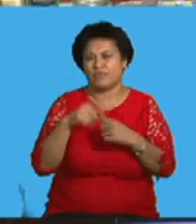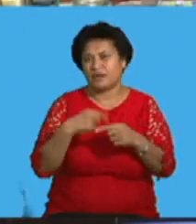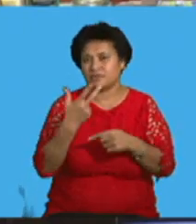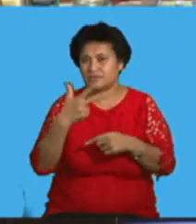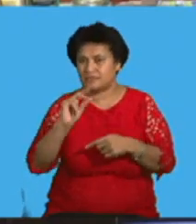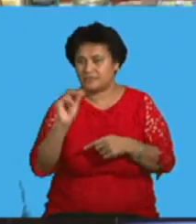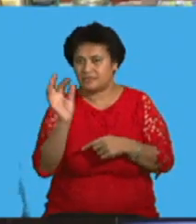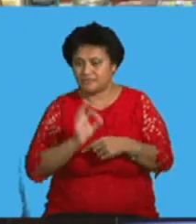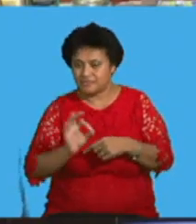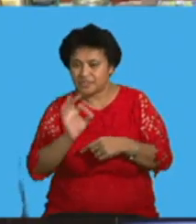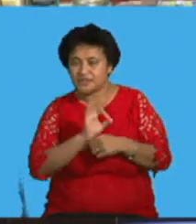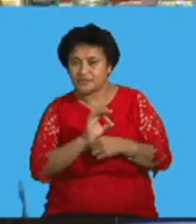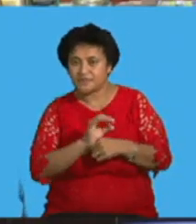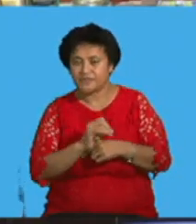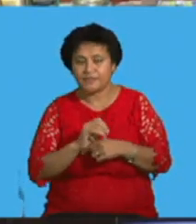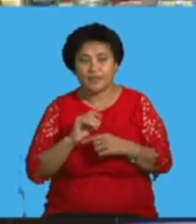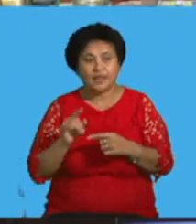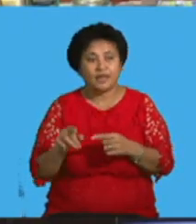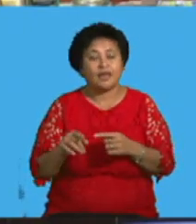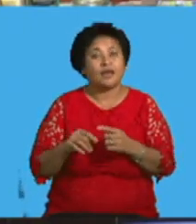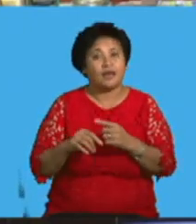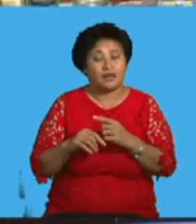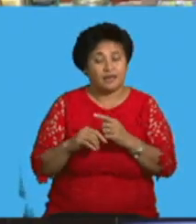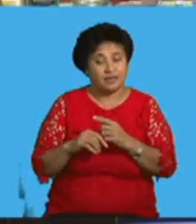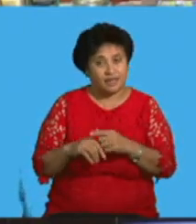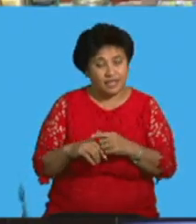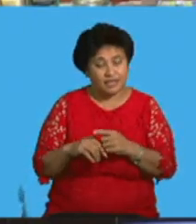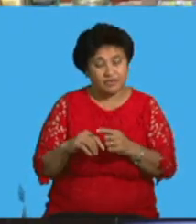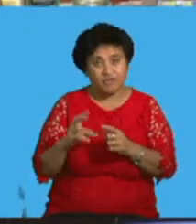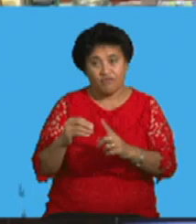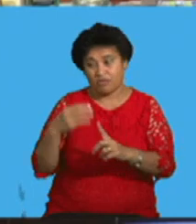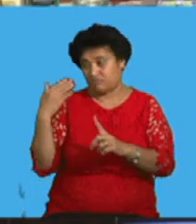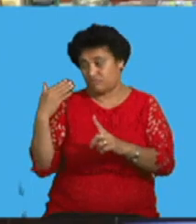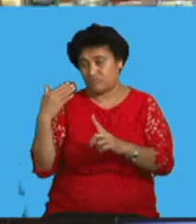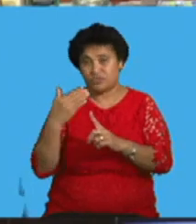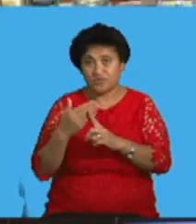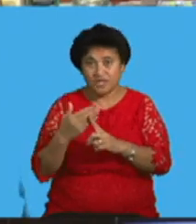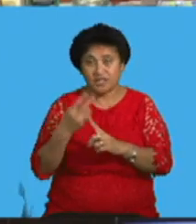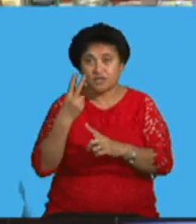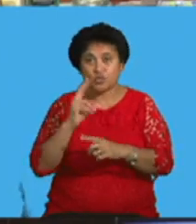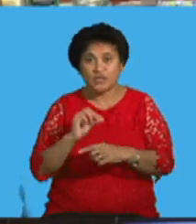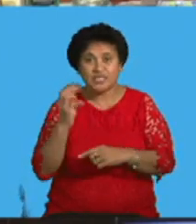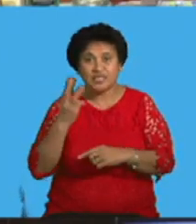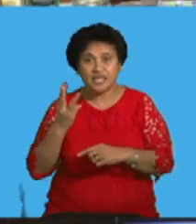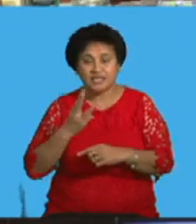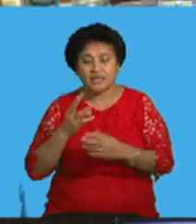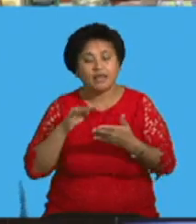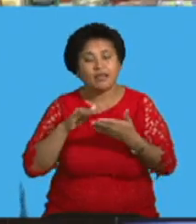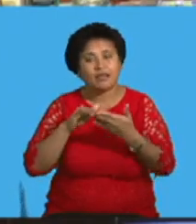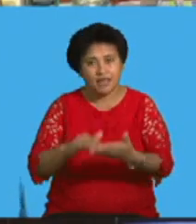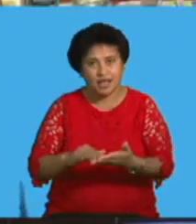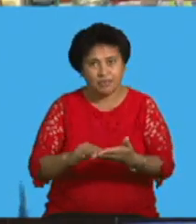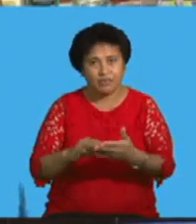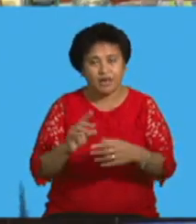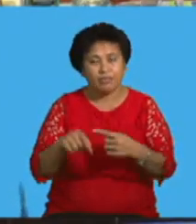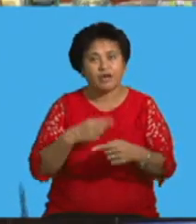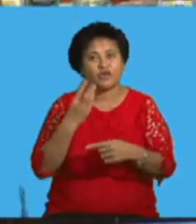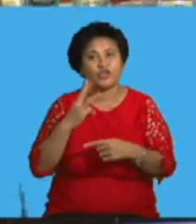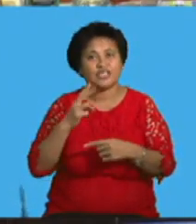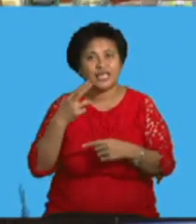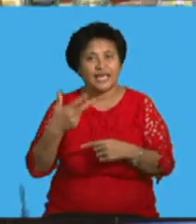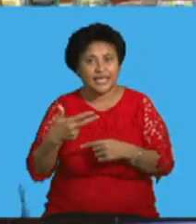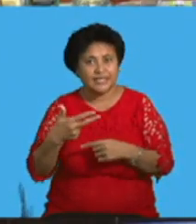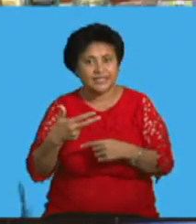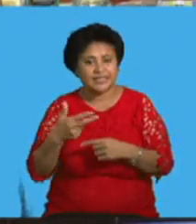The IHRDP since 2013 has assisted 38 income-generating projects in